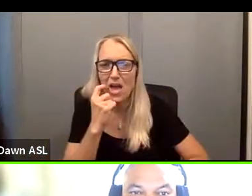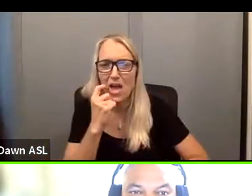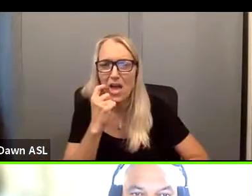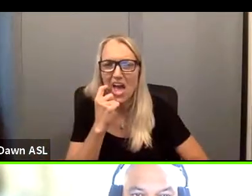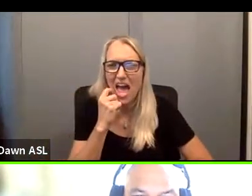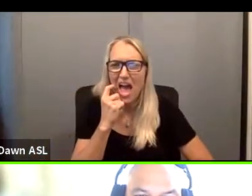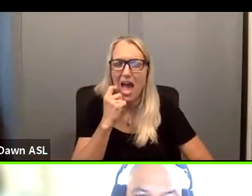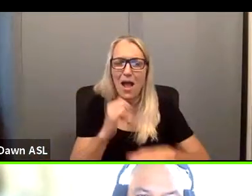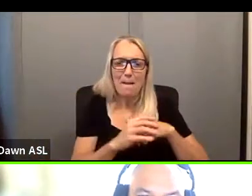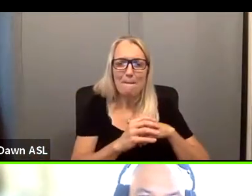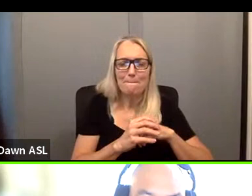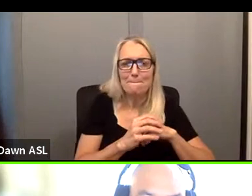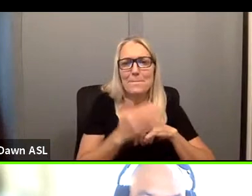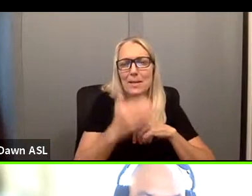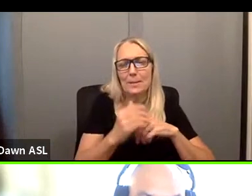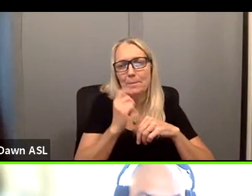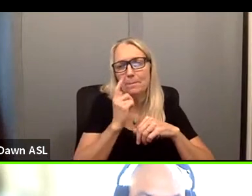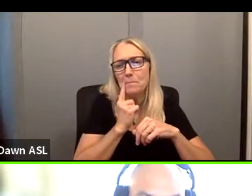LDs. Thank you.